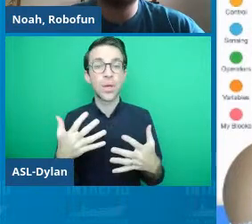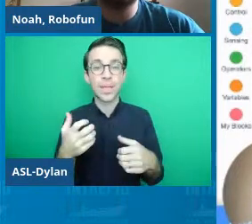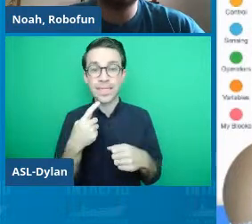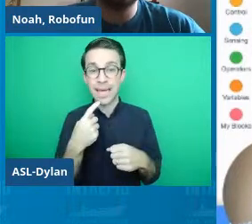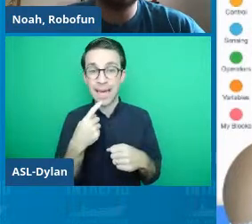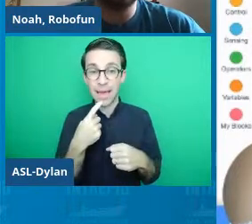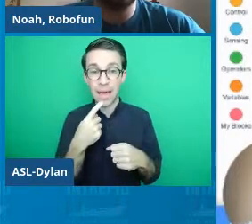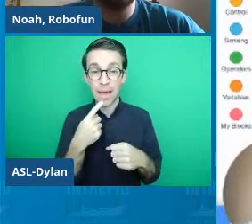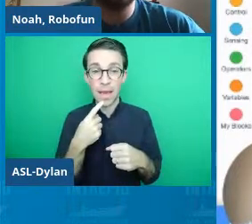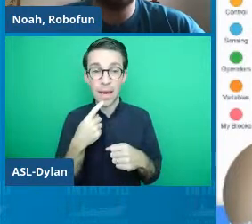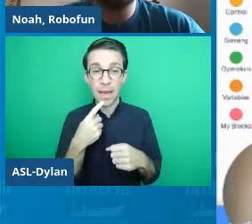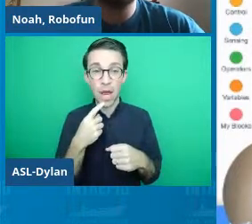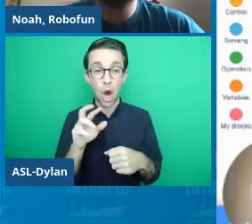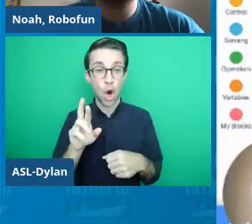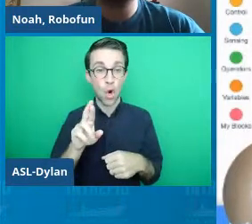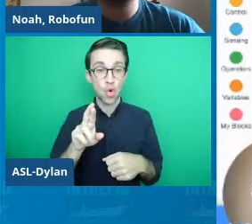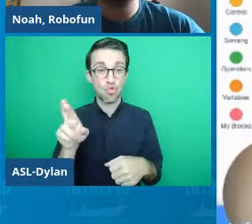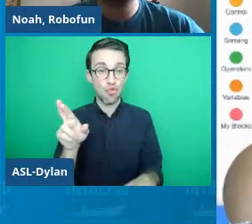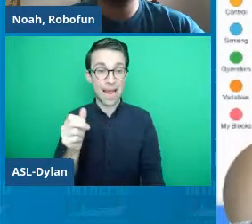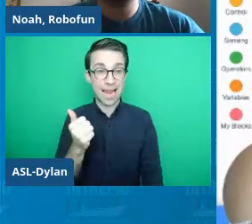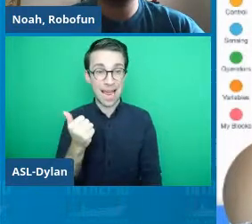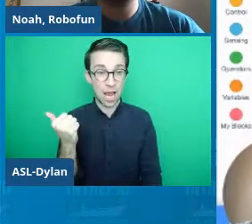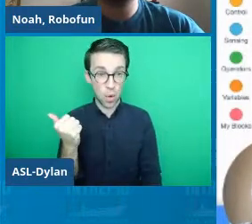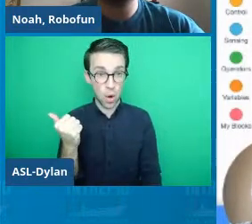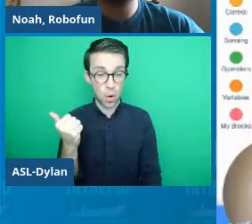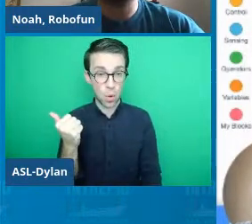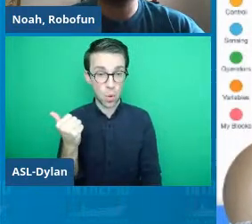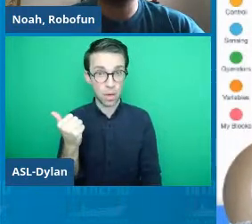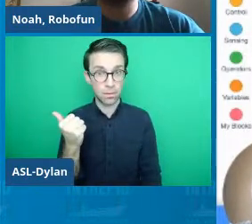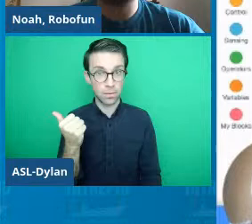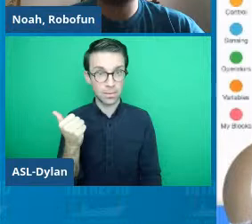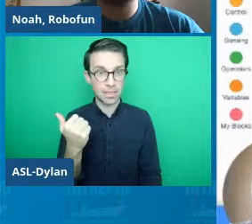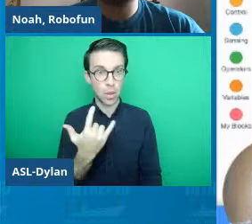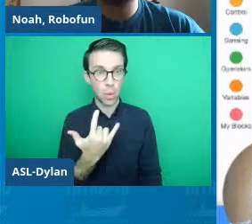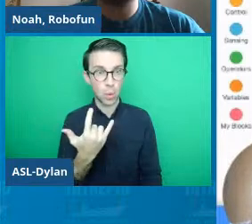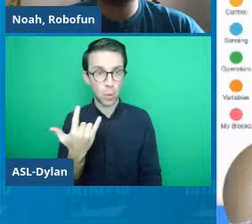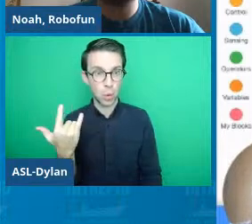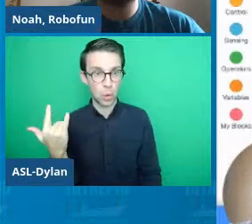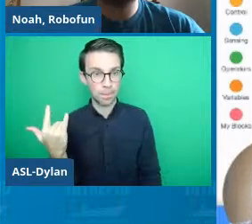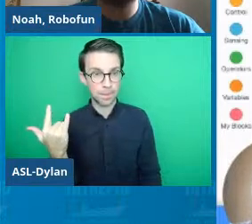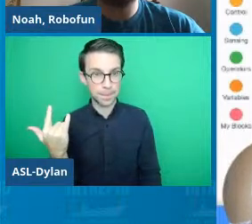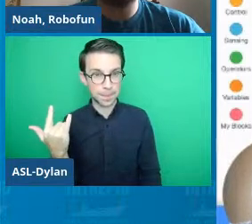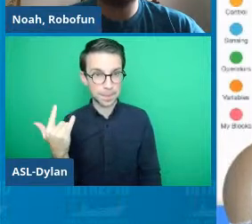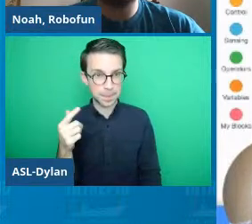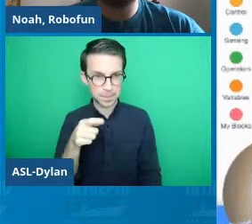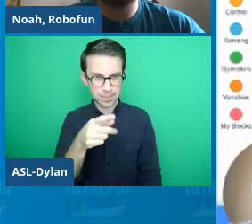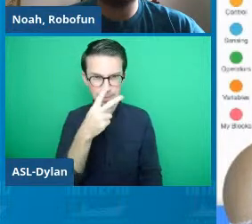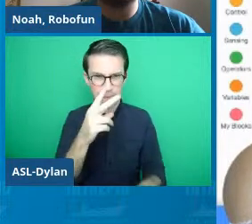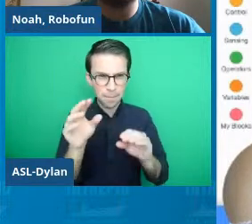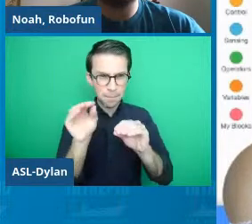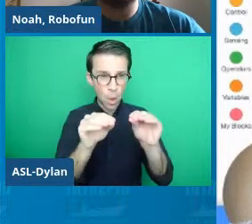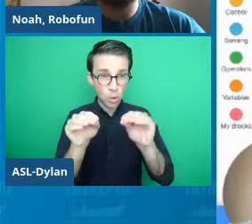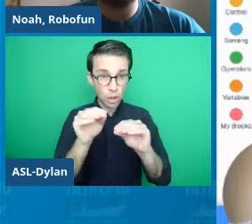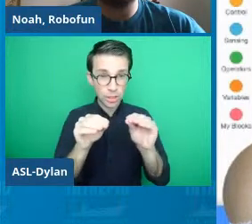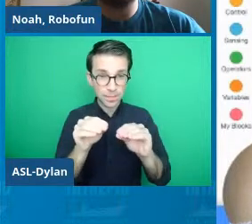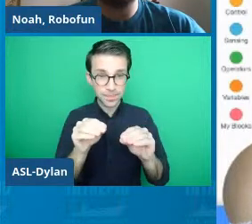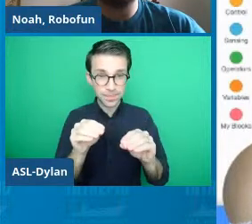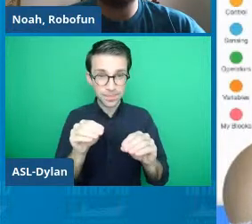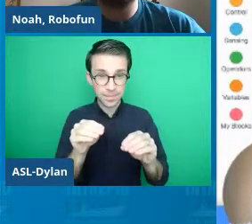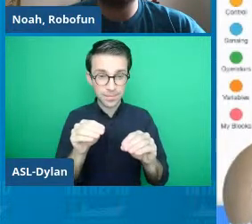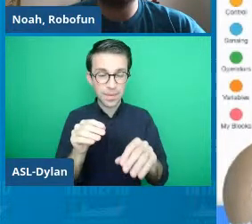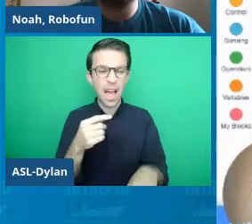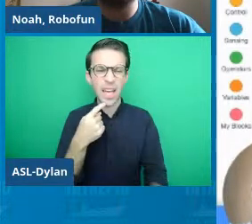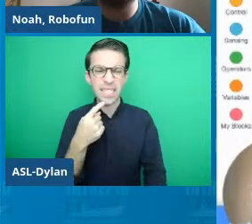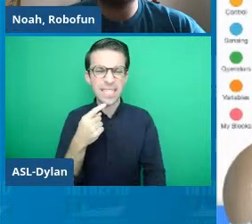push my right arrow key, my spaceship moves to the right. So I'm going to go over to this section called motion. I'm going to say move 10